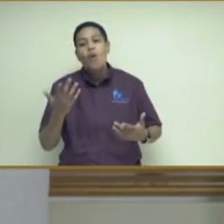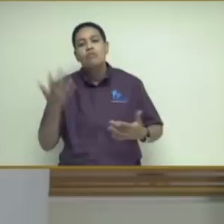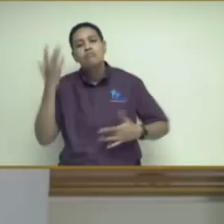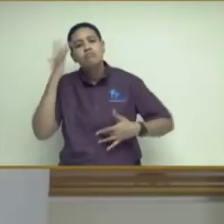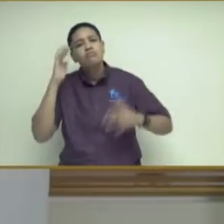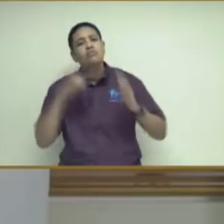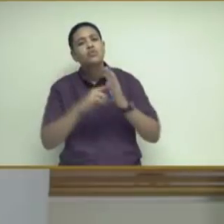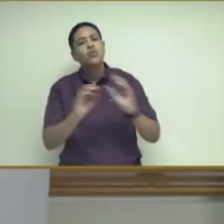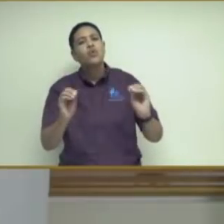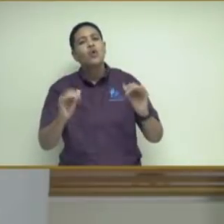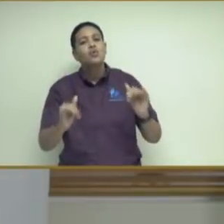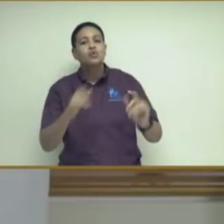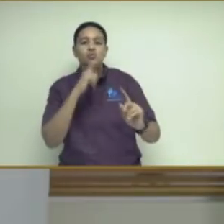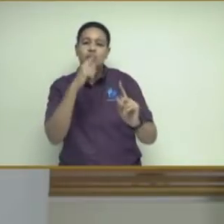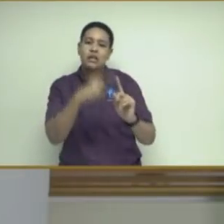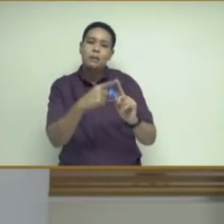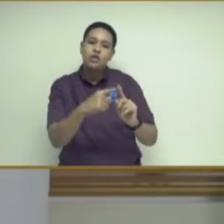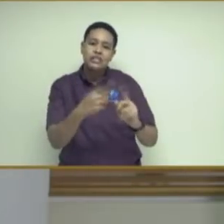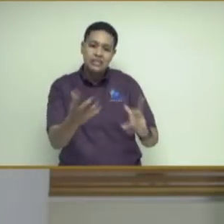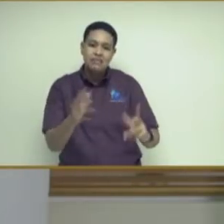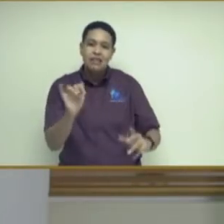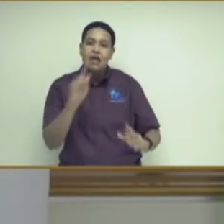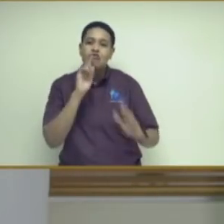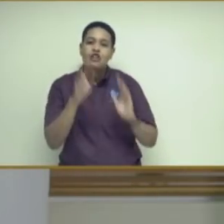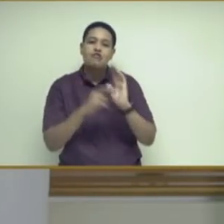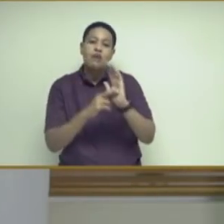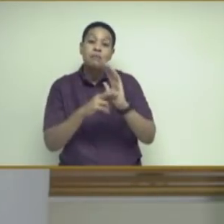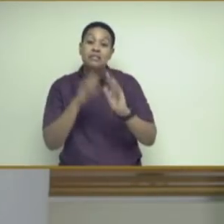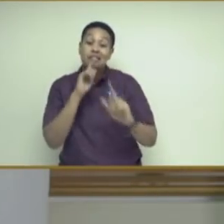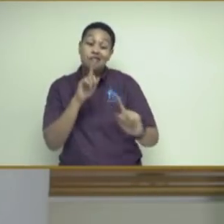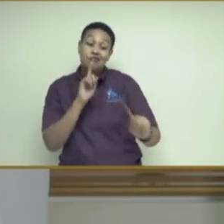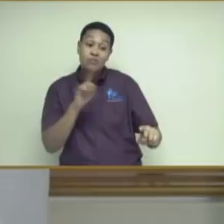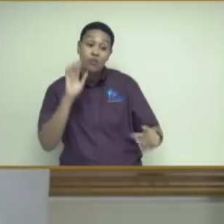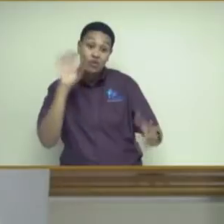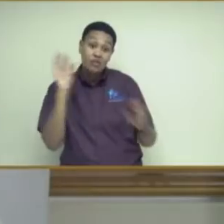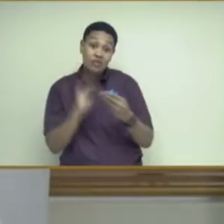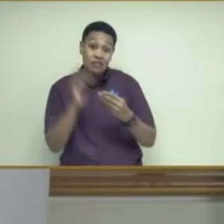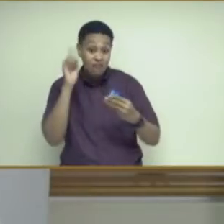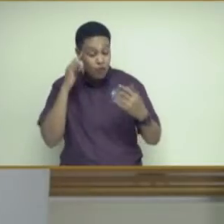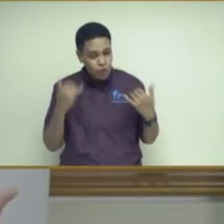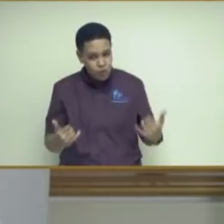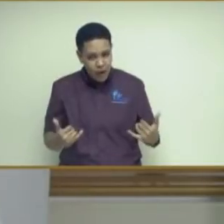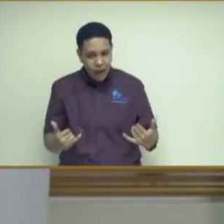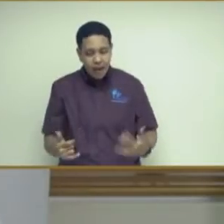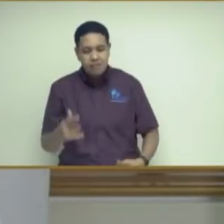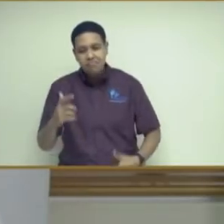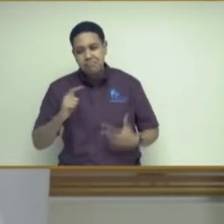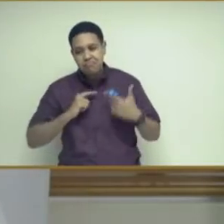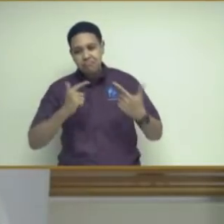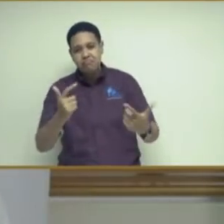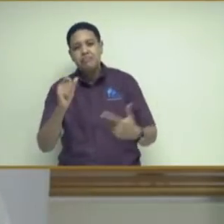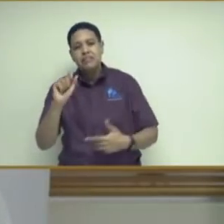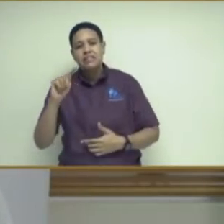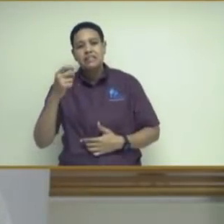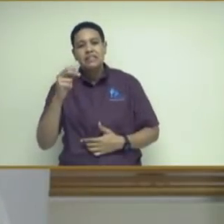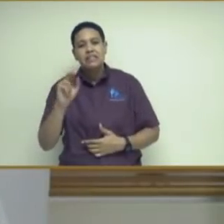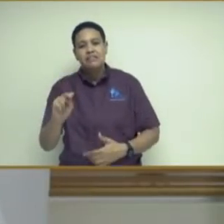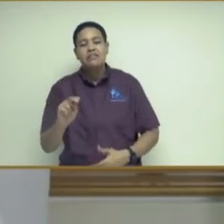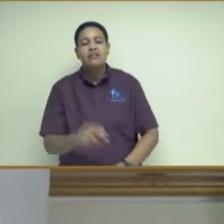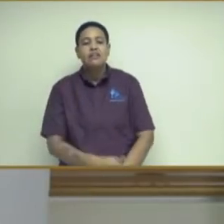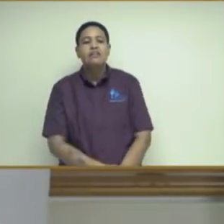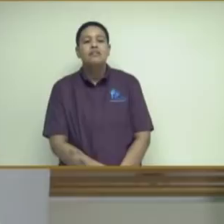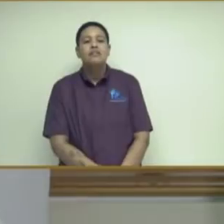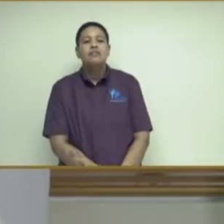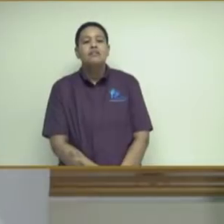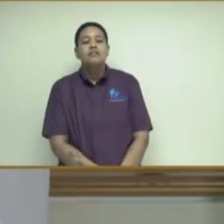which is very positive. And that represents the report for today. Over to you, Steve. Thank you very